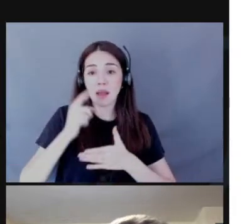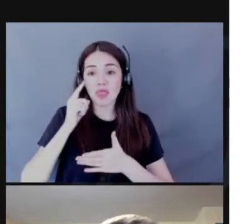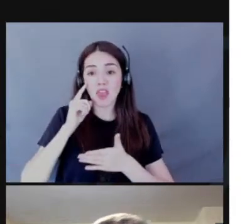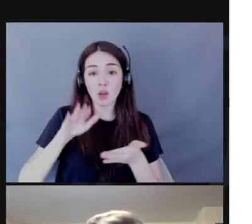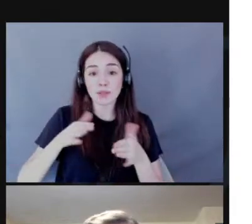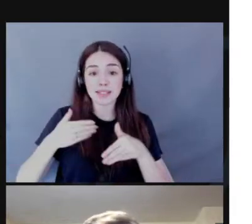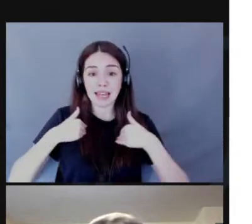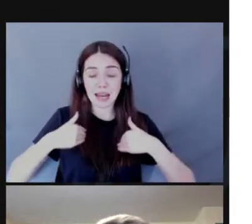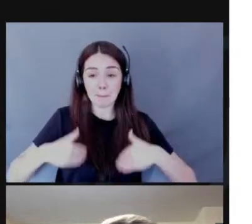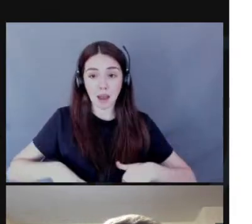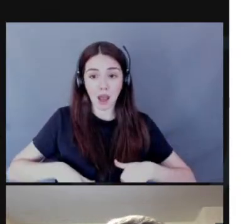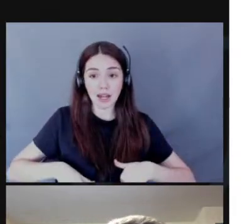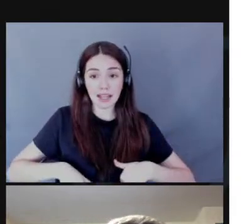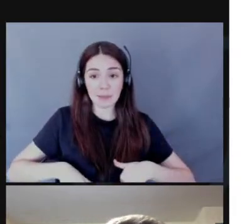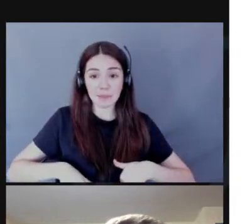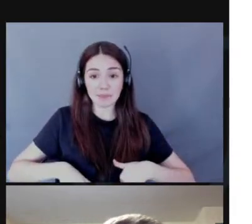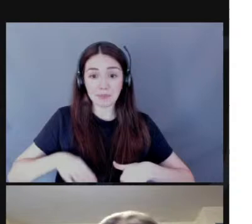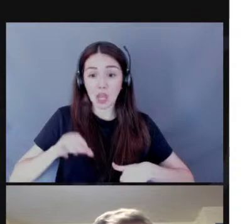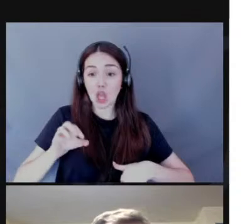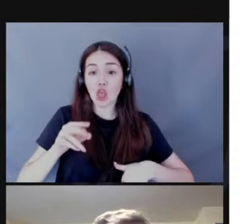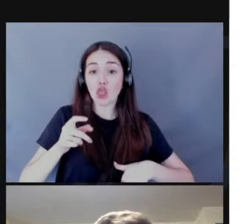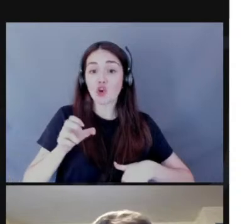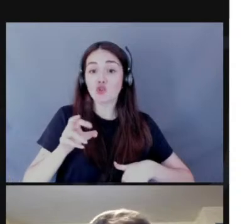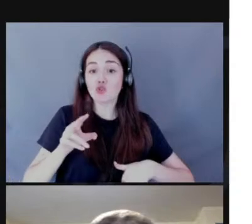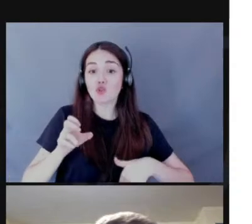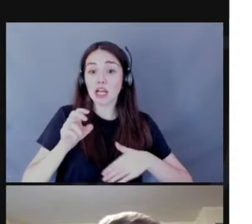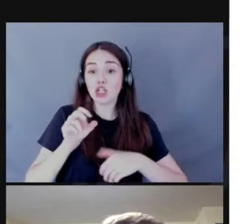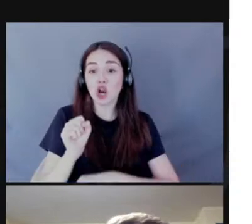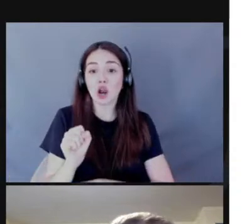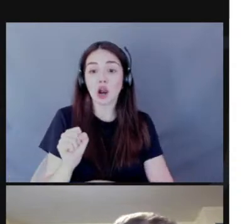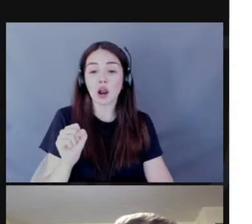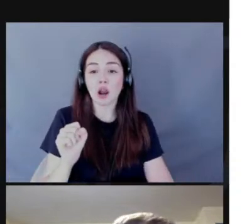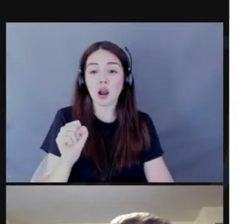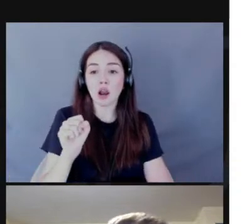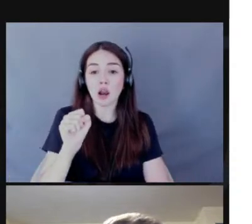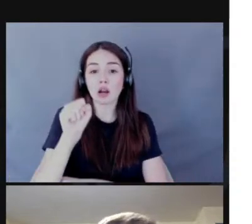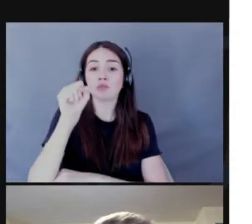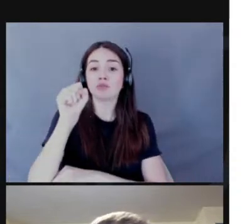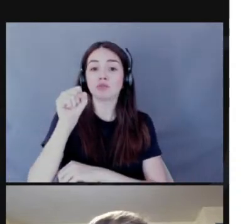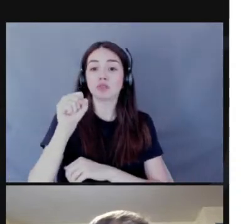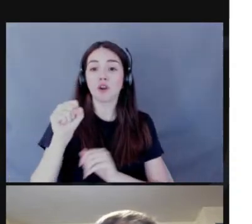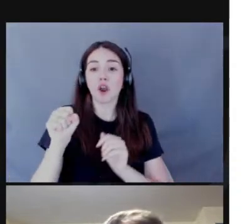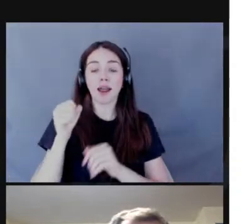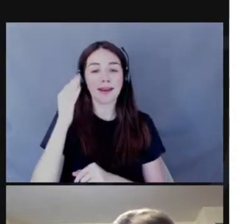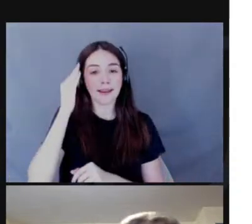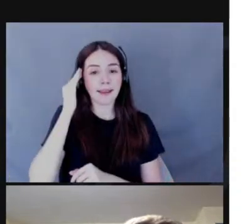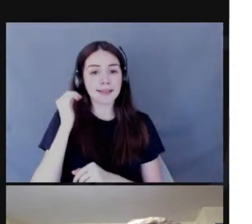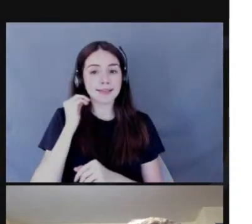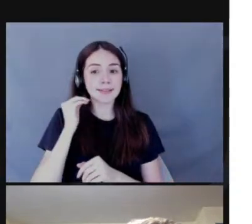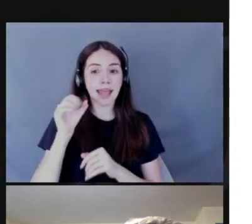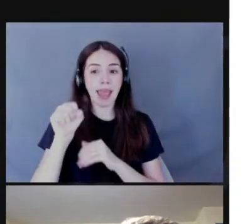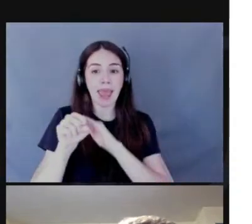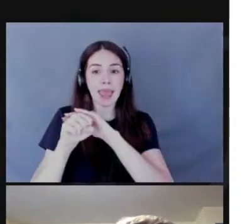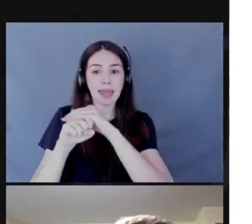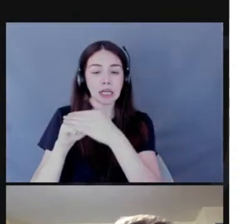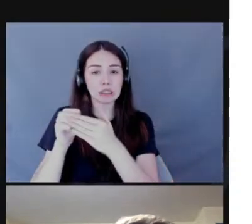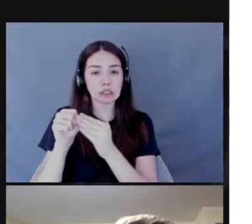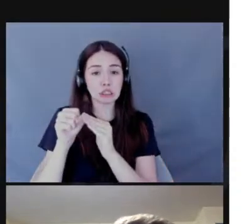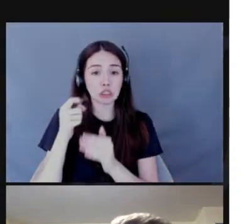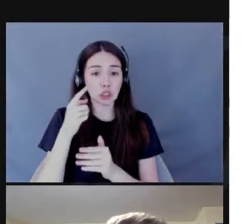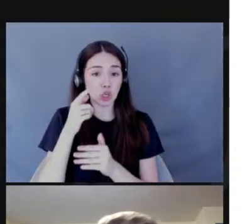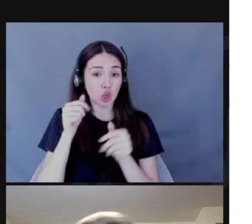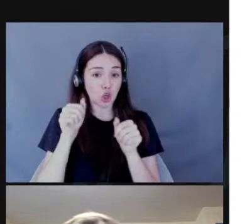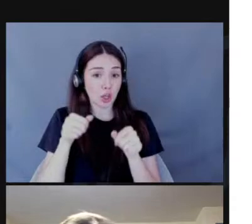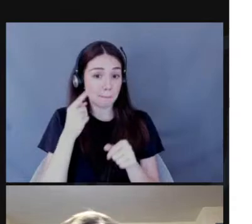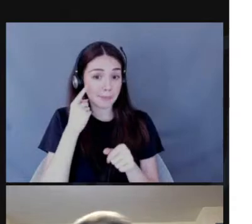to rise, exposing a large trunk. On its head was a round object that Trudy said could have been an eye,